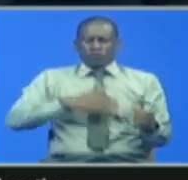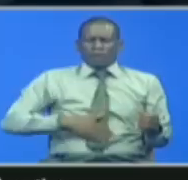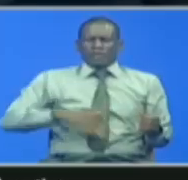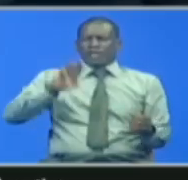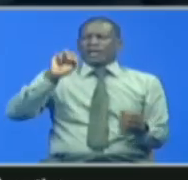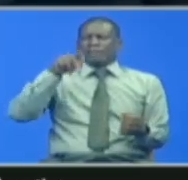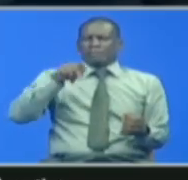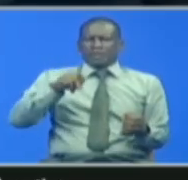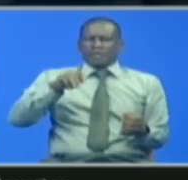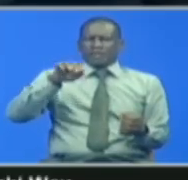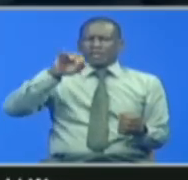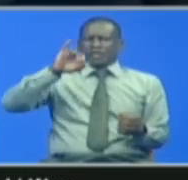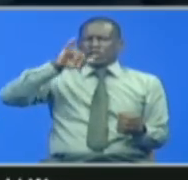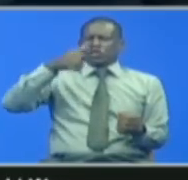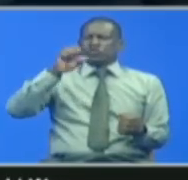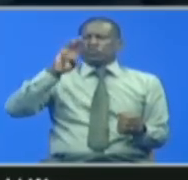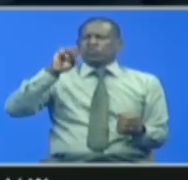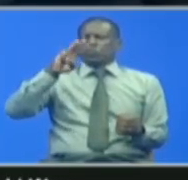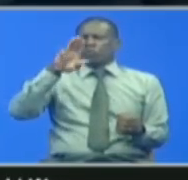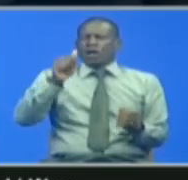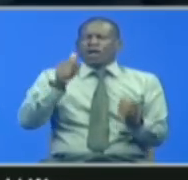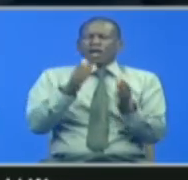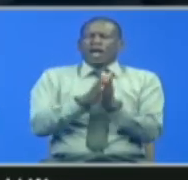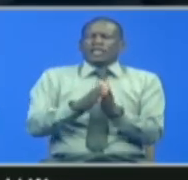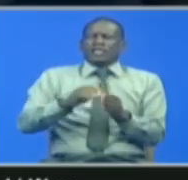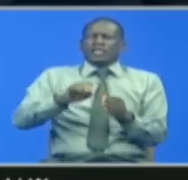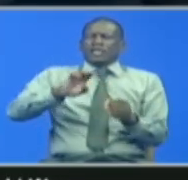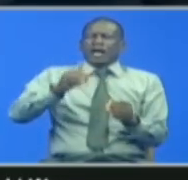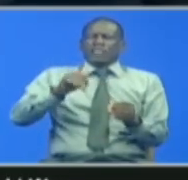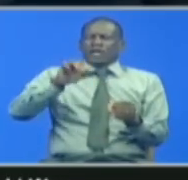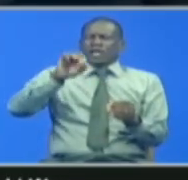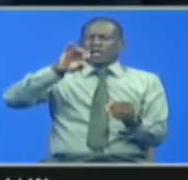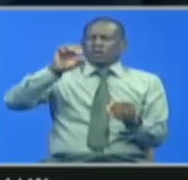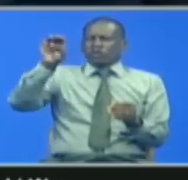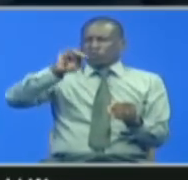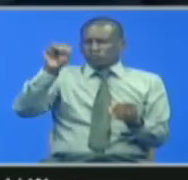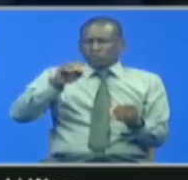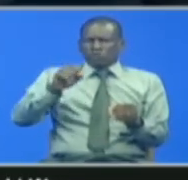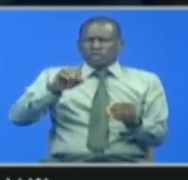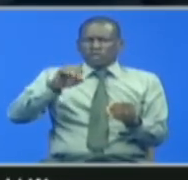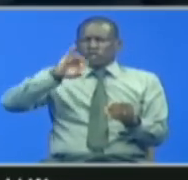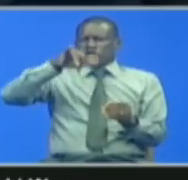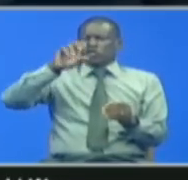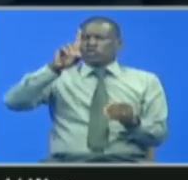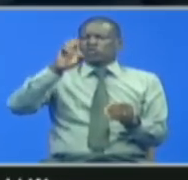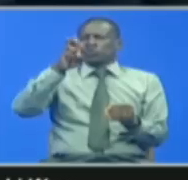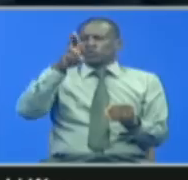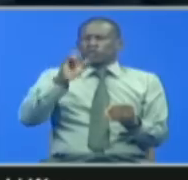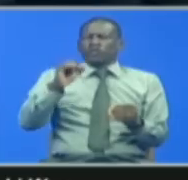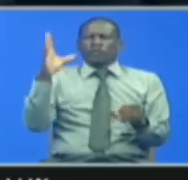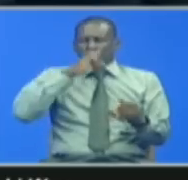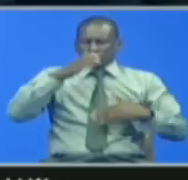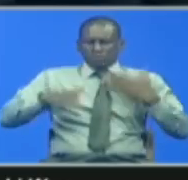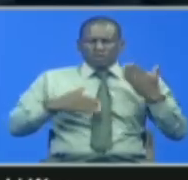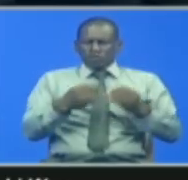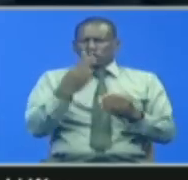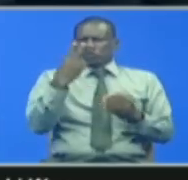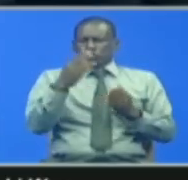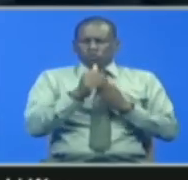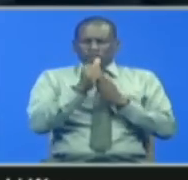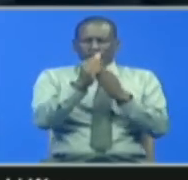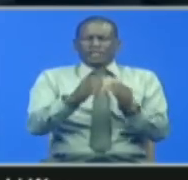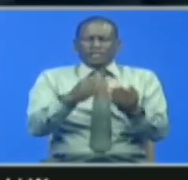Parliament Aisha Jumwa and her Msambweni counterpart Suleiman Dori for gross misconduct. The two leaders are among seven other members